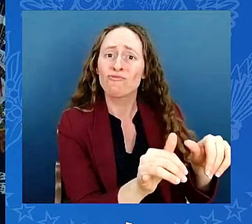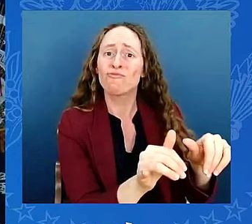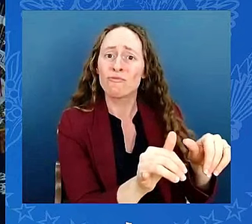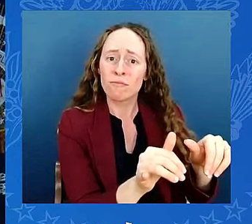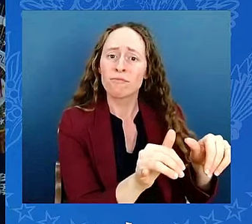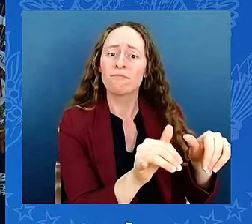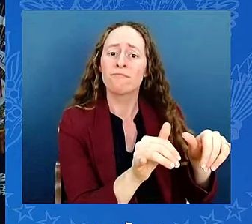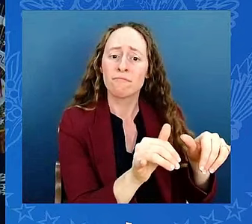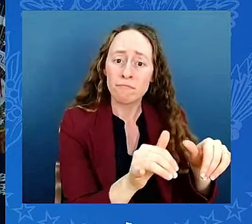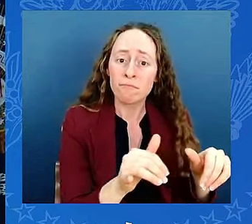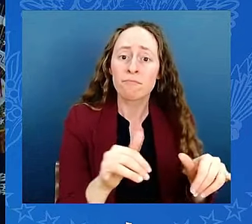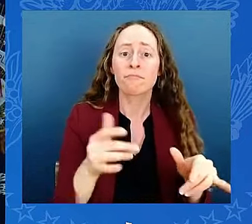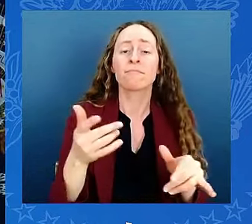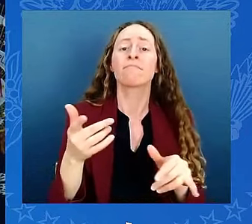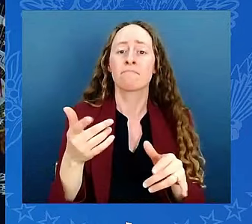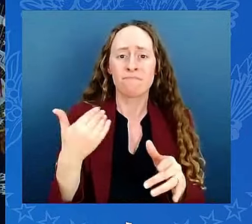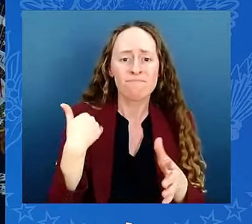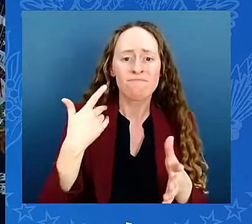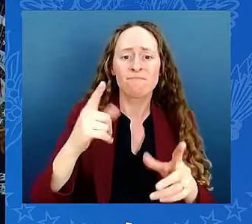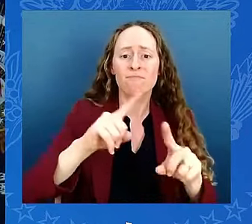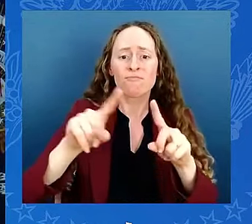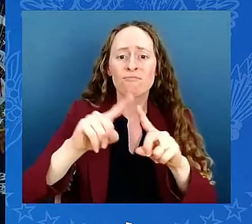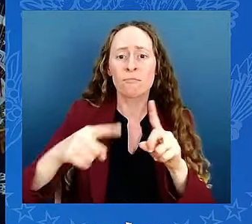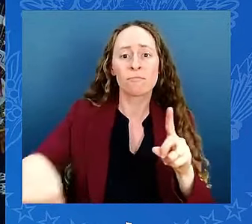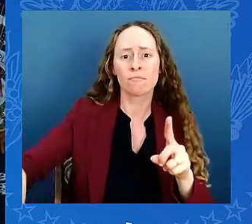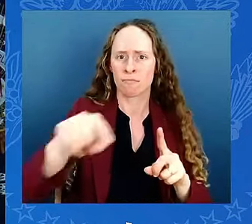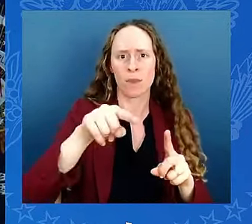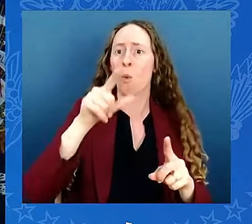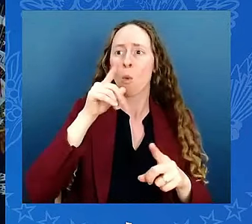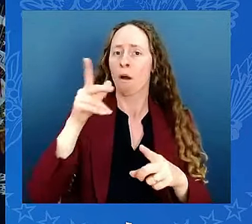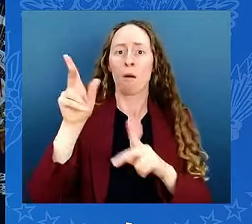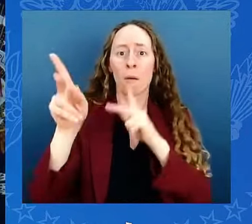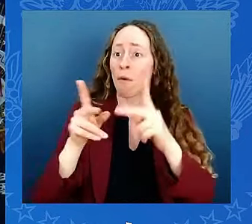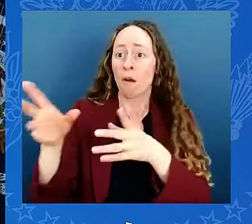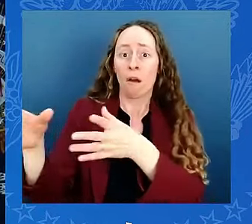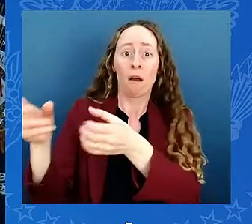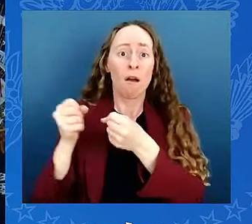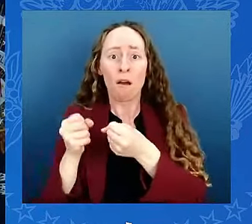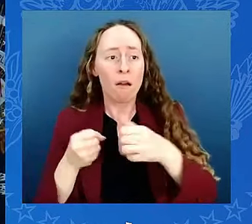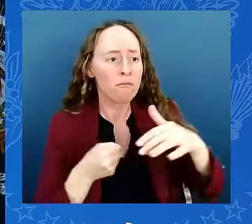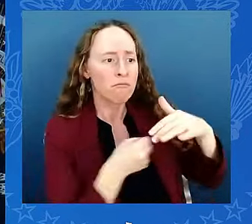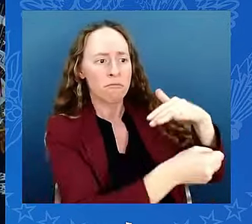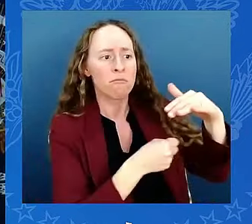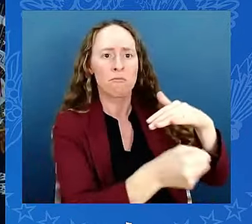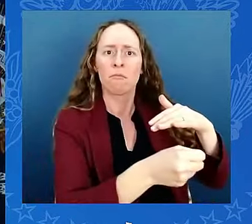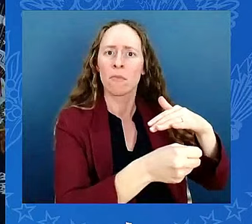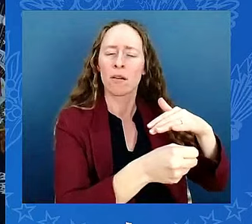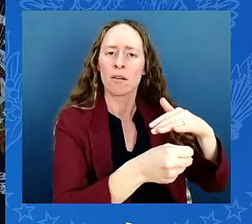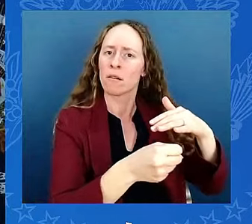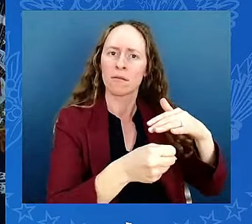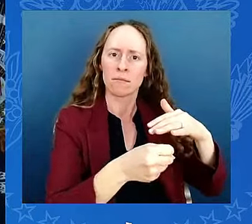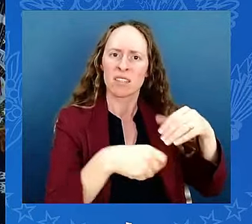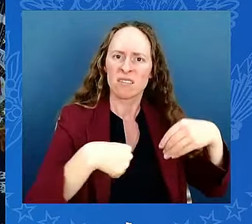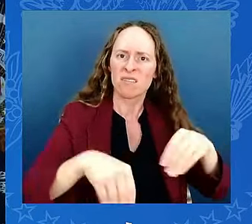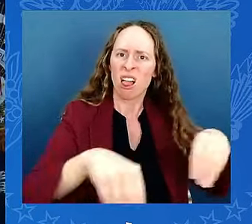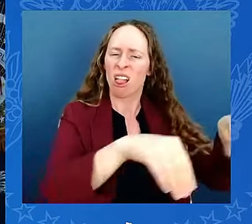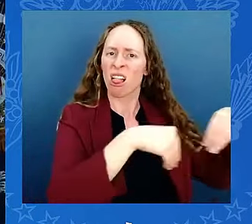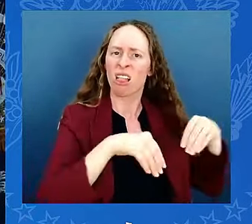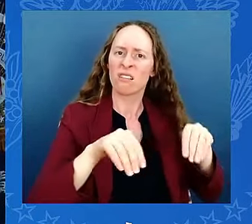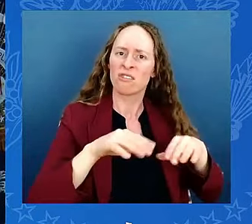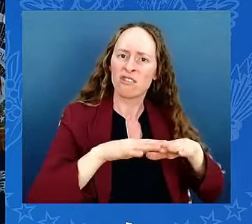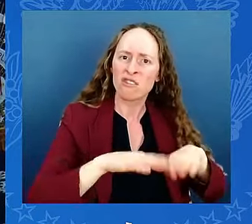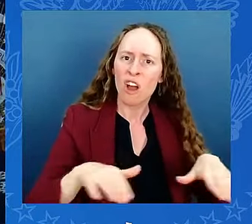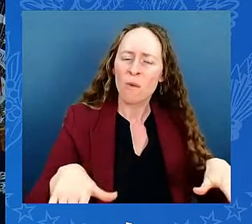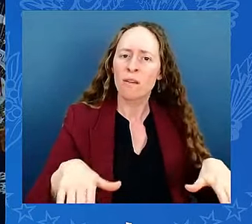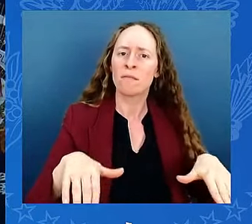We have tribal and culturally specific sexual assault services and legal services for victims, programs